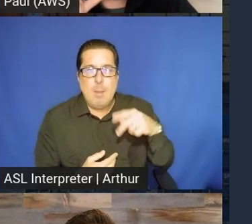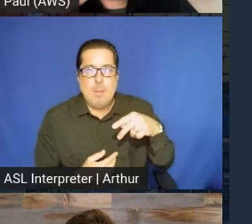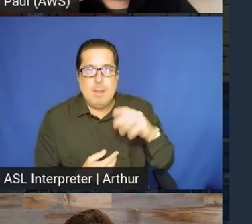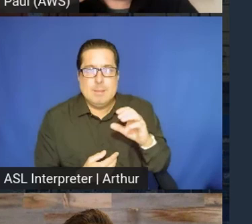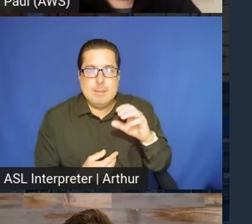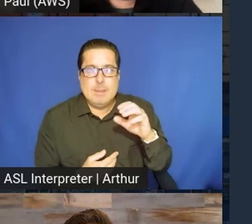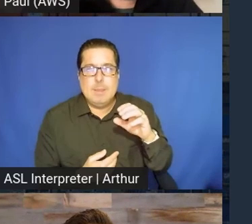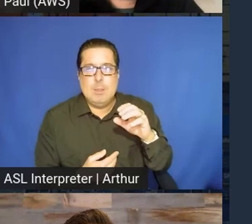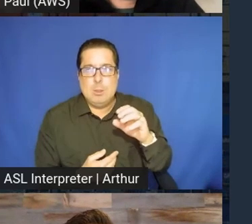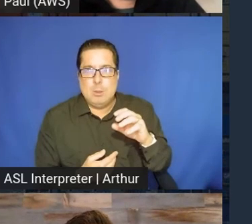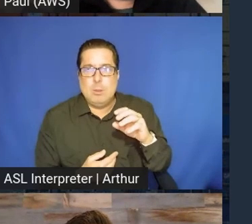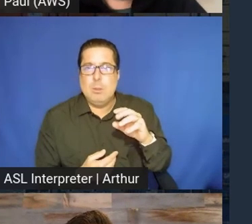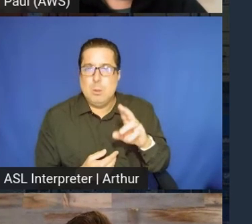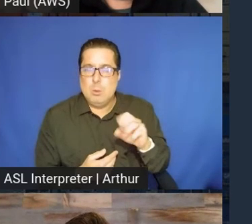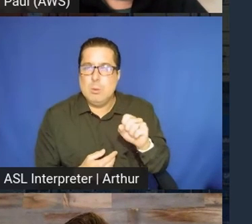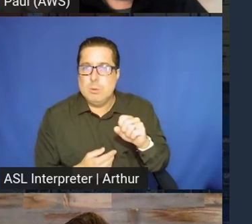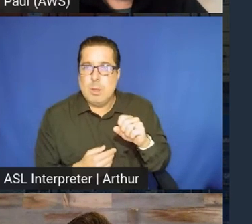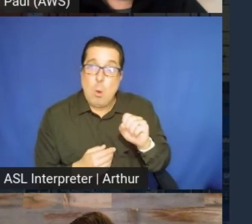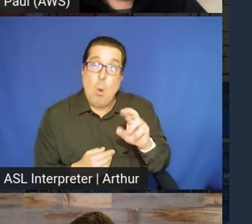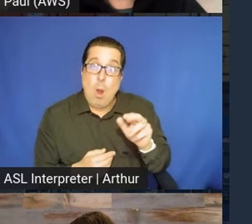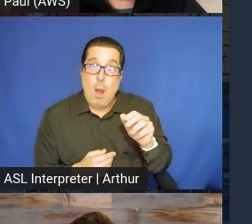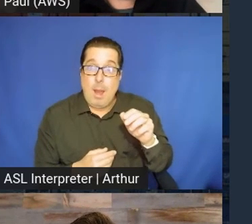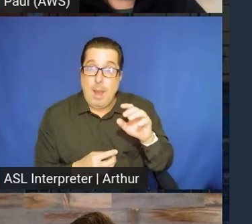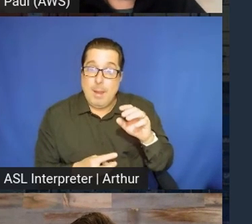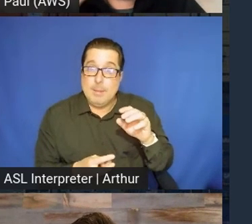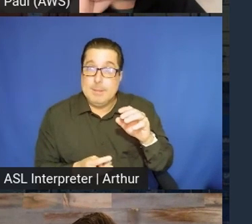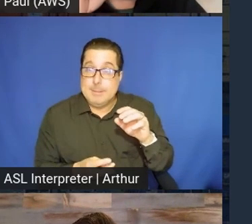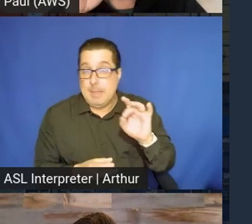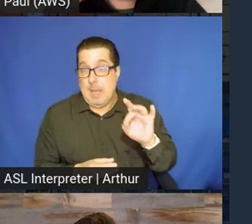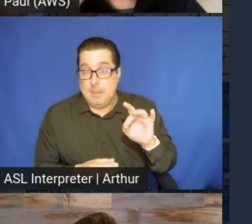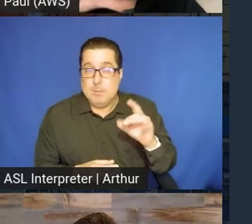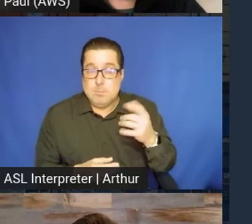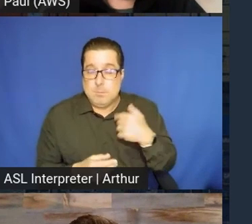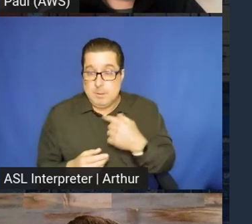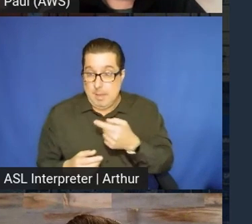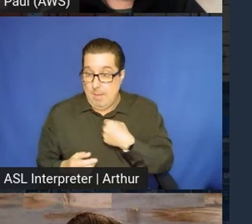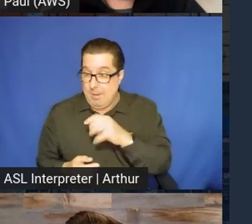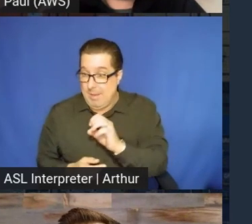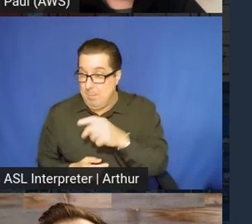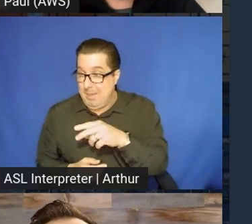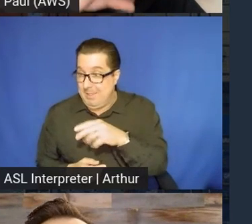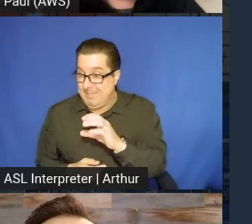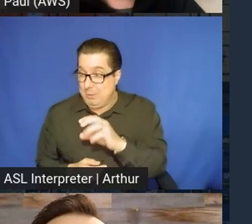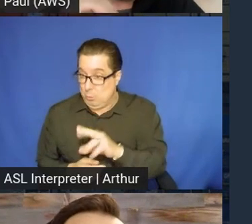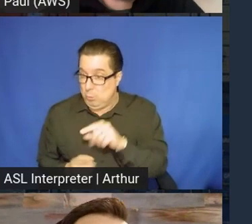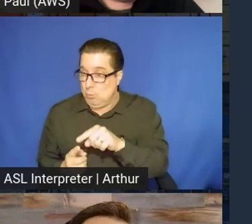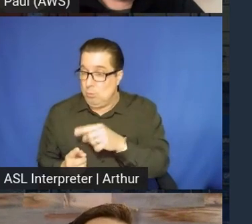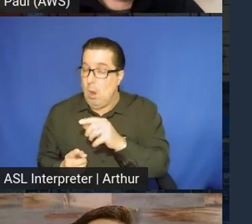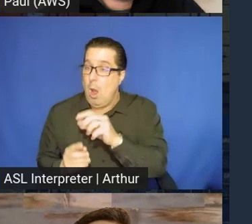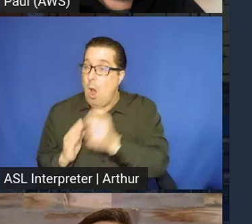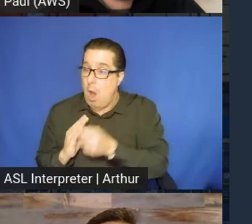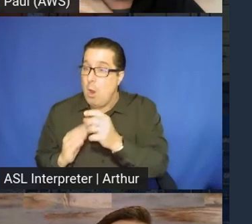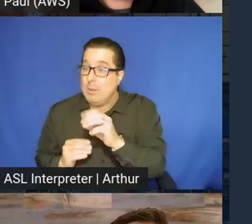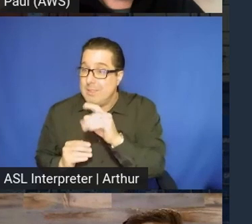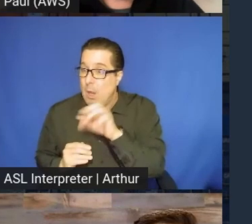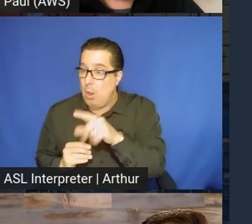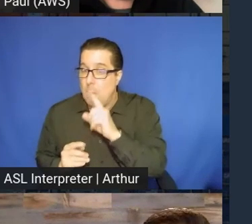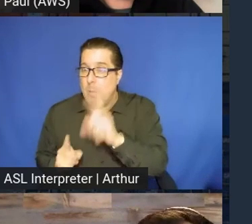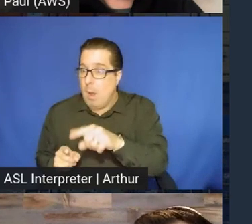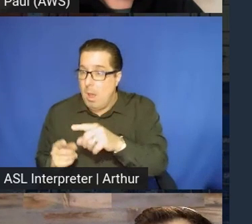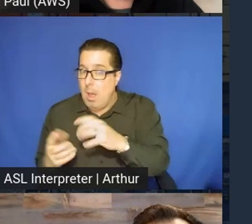it's going to say, oh, I need 8 vCPUs, and it's going to go tell the autoscaler to provision another instance that matches that. And